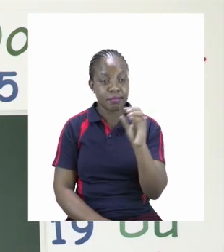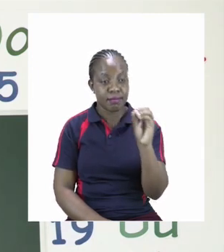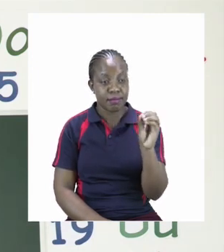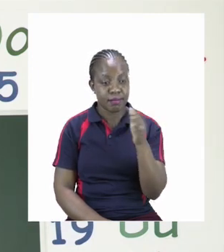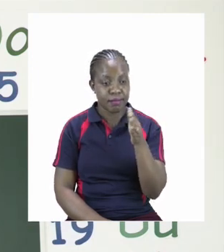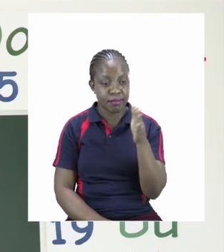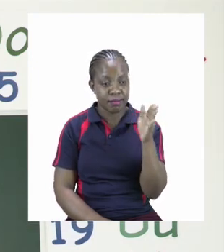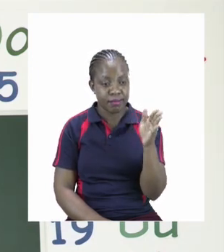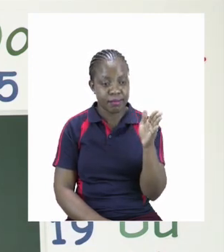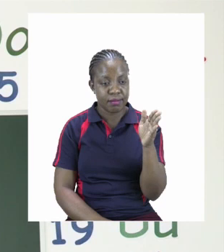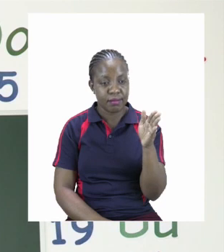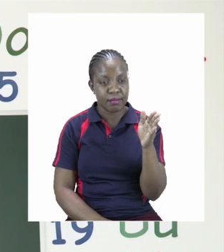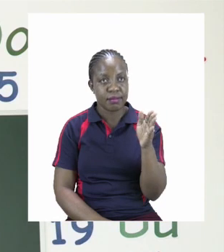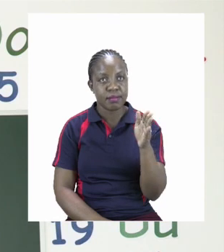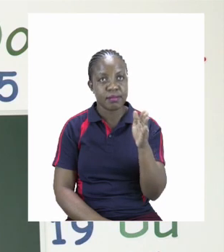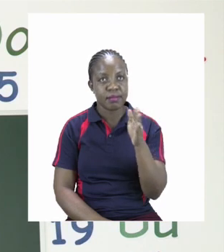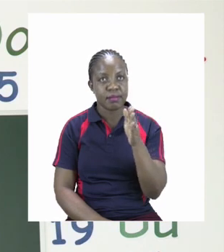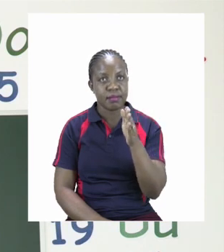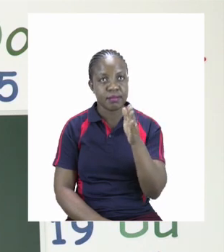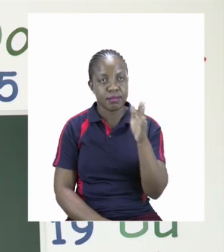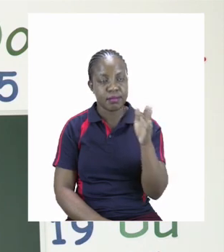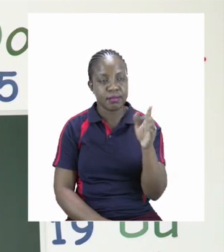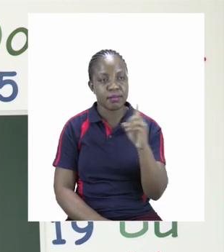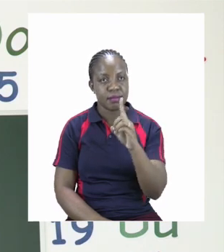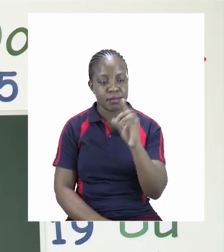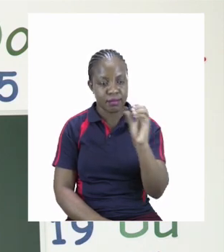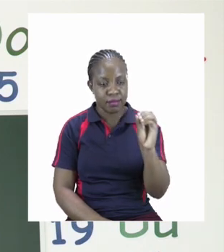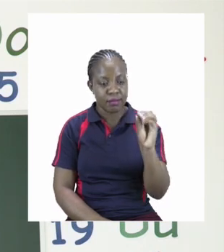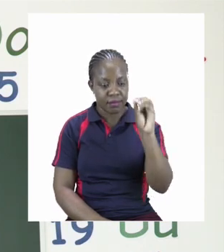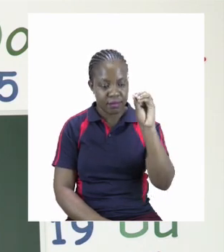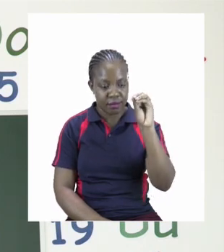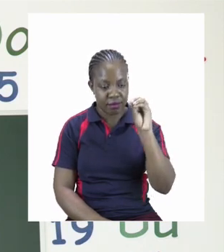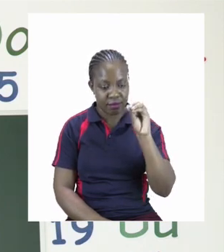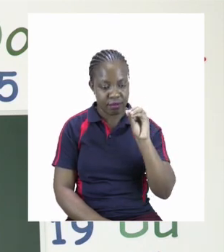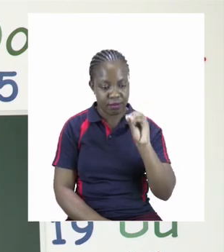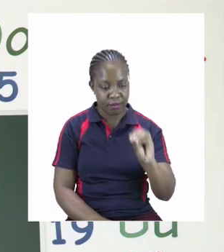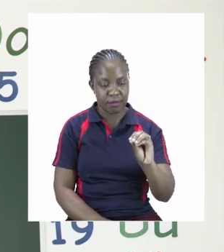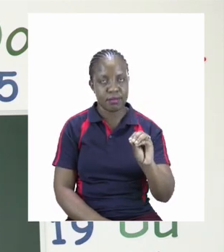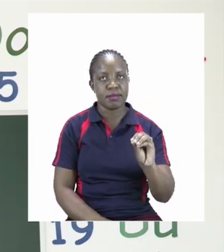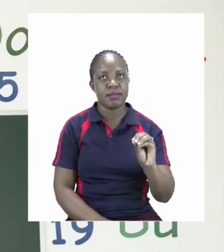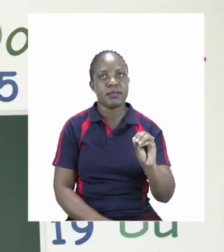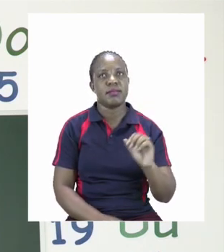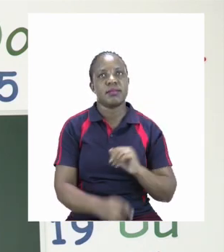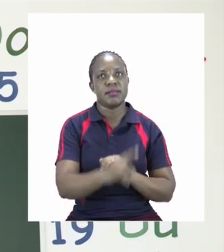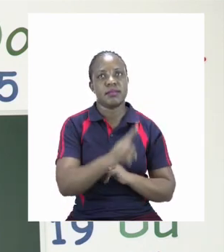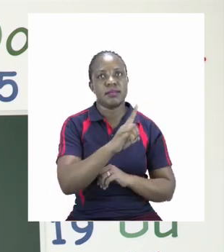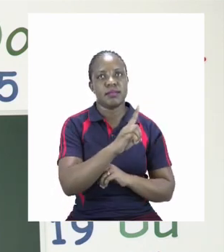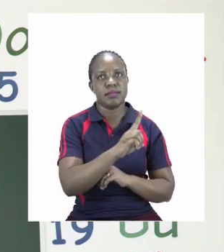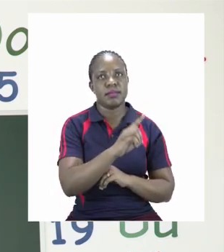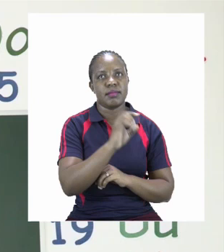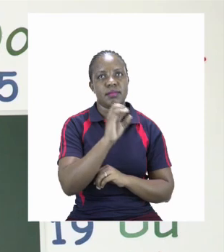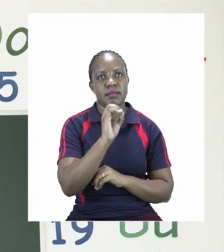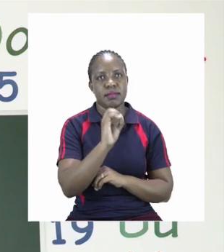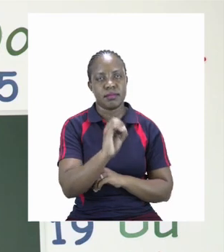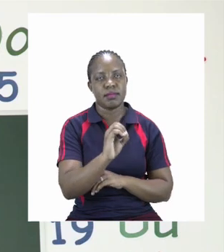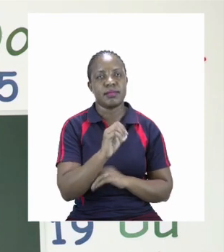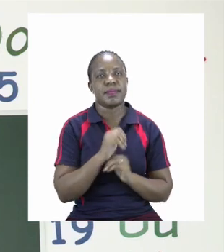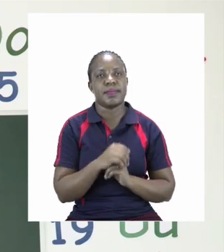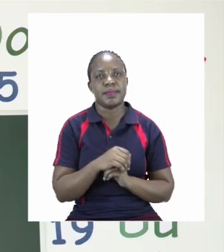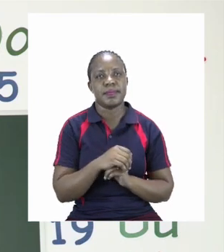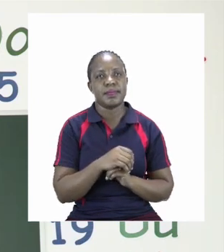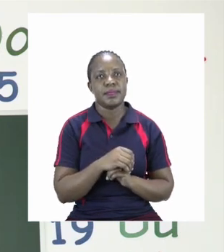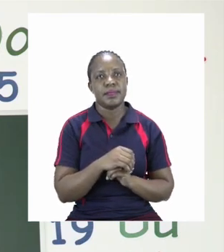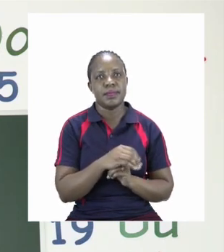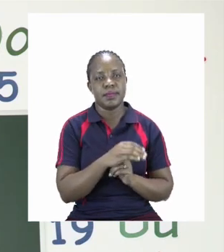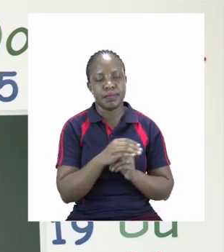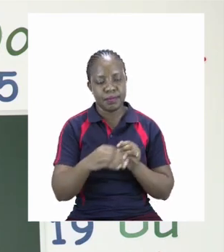dots on the first side. So we are going to write our number 10. And then we go to